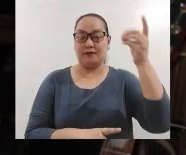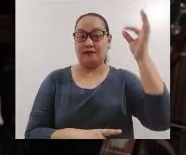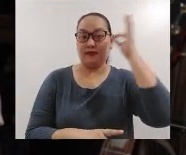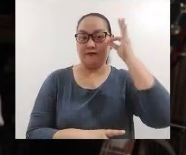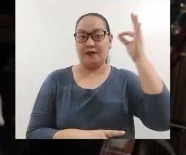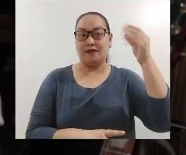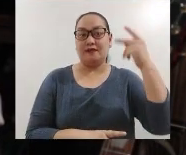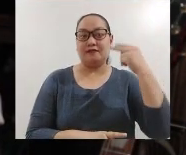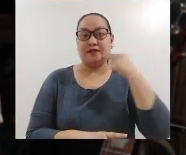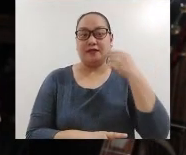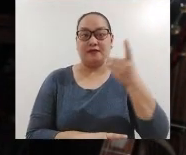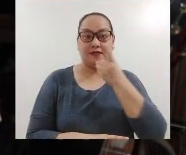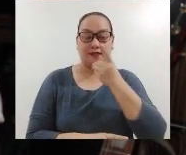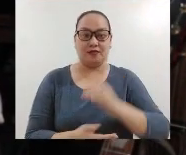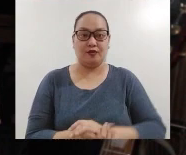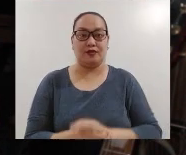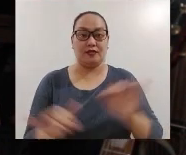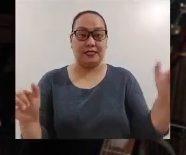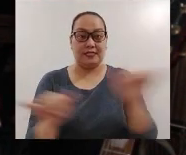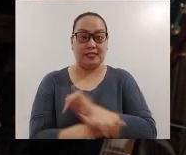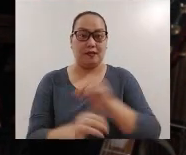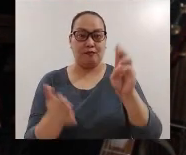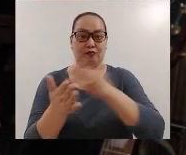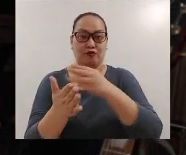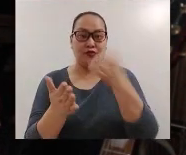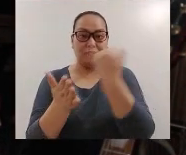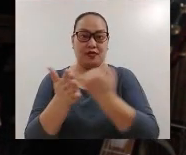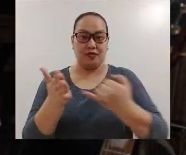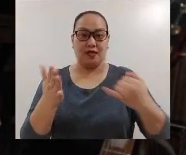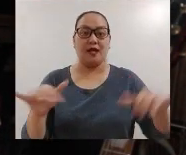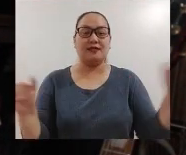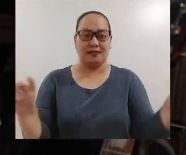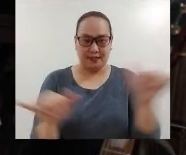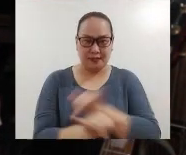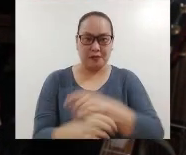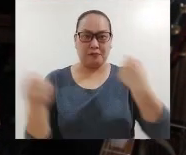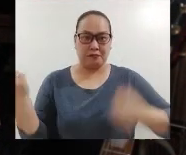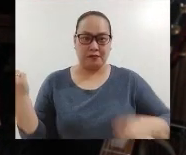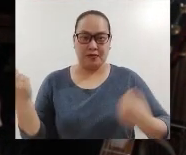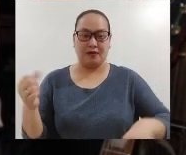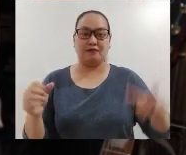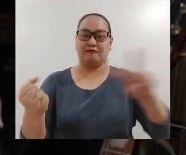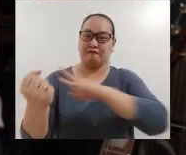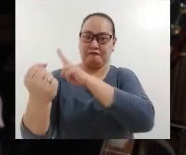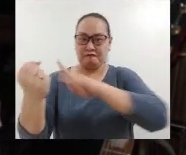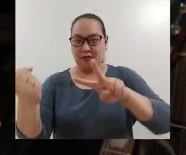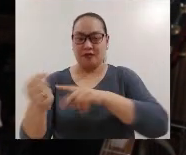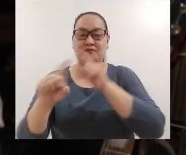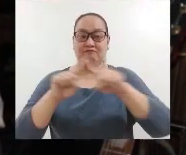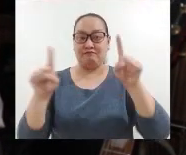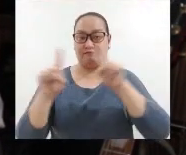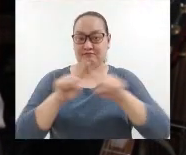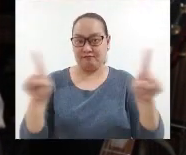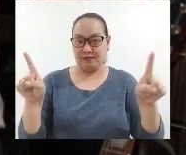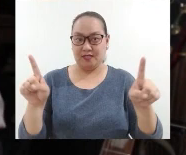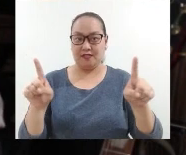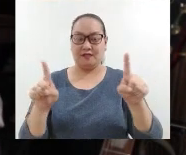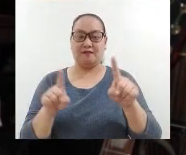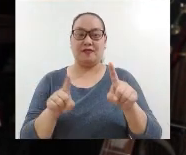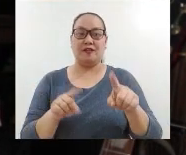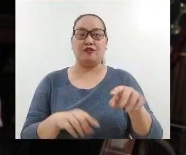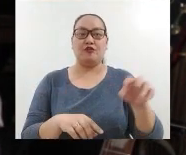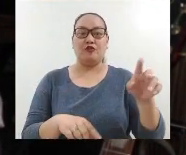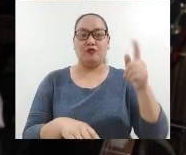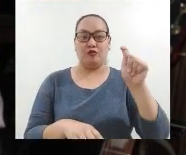musical instruments. Kahit parehong gitara pa yan, o violin, iba pa rin ang kanilang voice print or tone color.